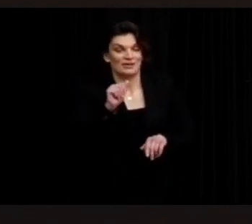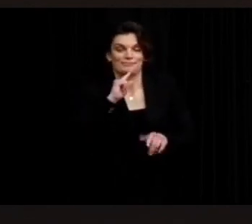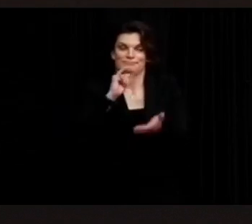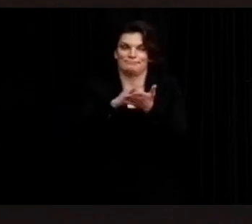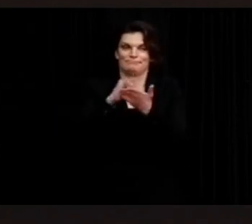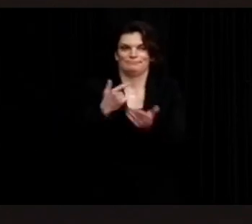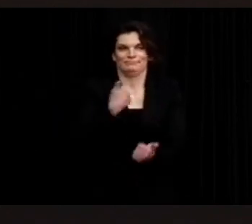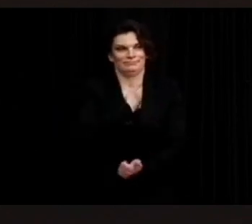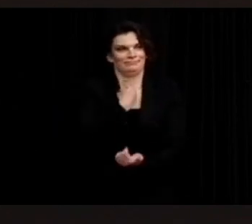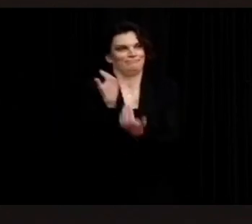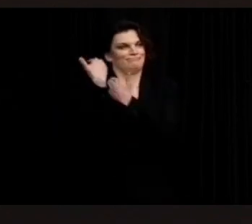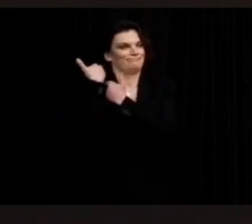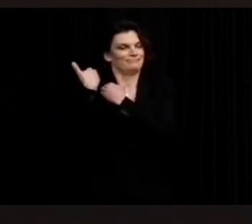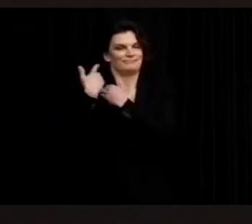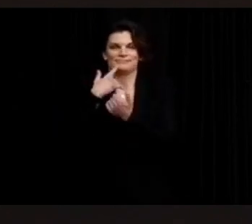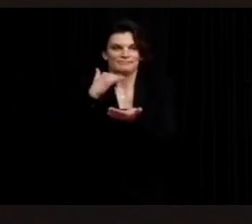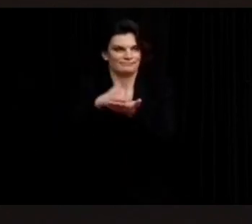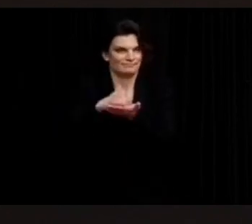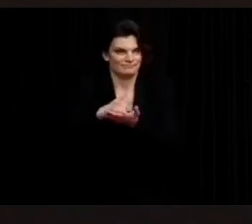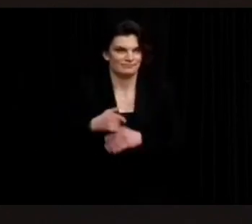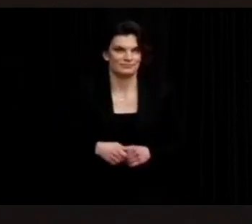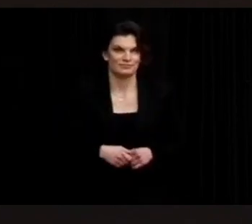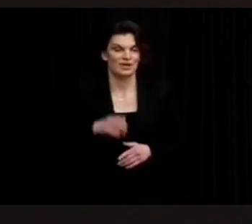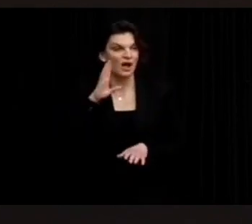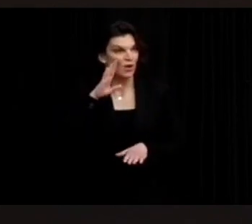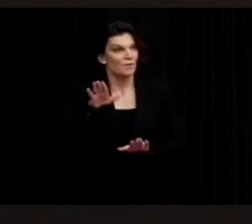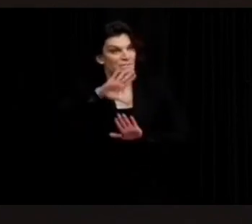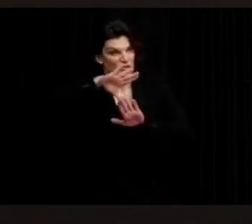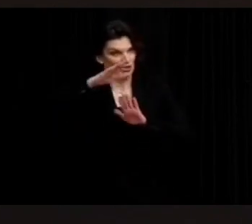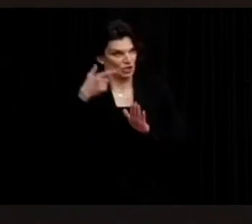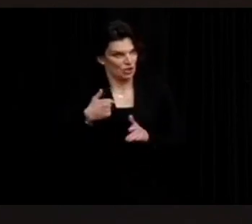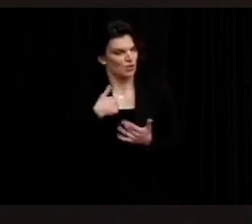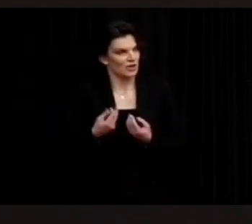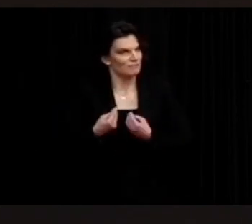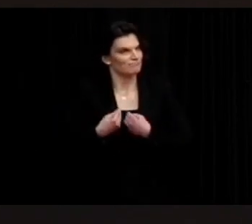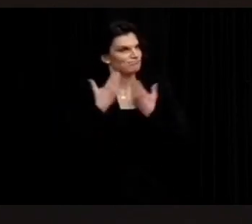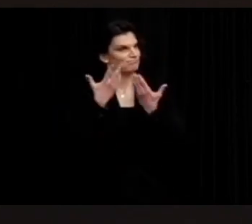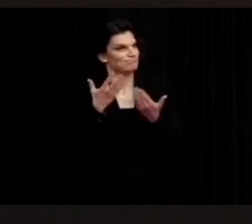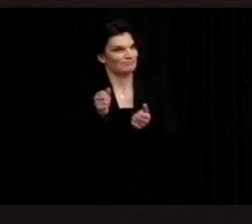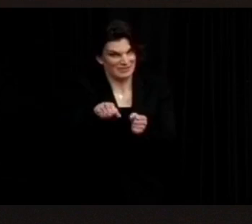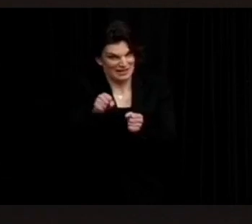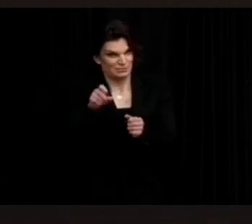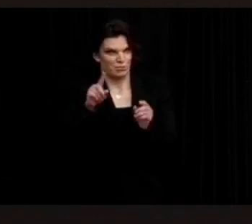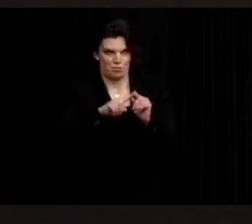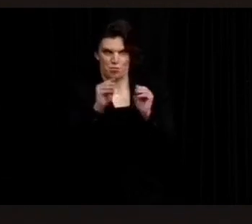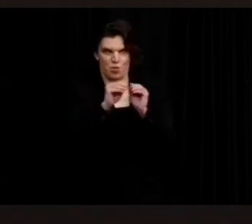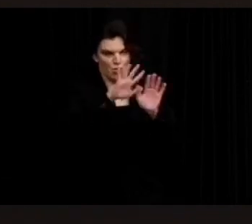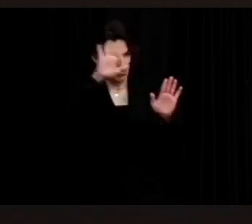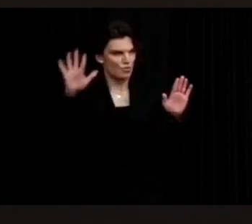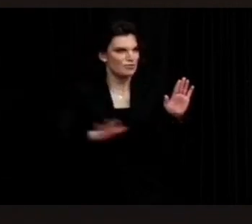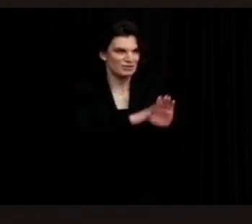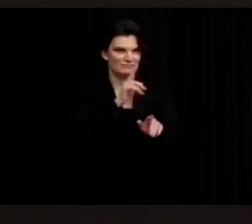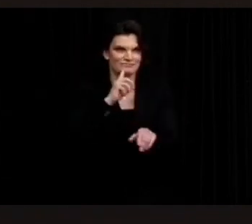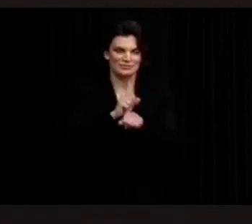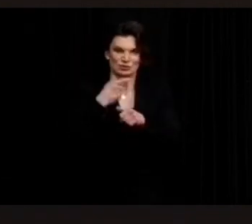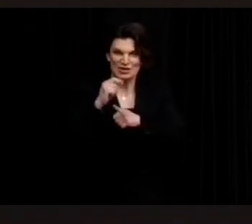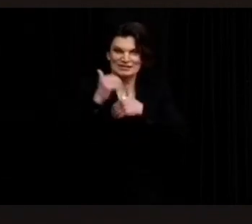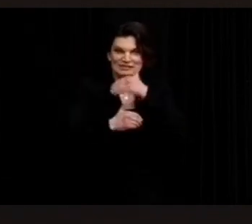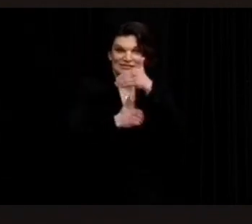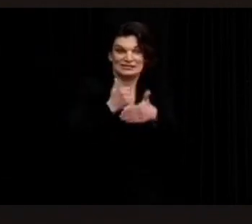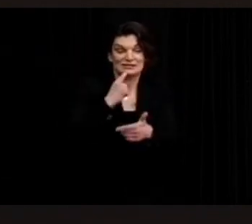that it's not just the state doing this work. I am inspired by the creativity, the ingenuity, and